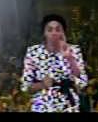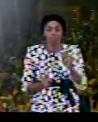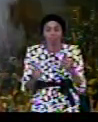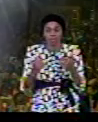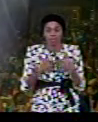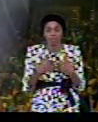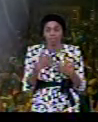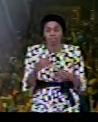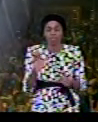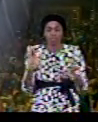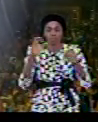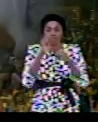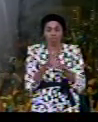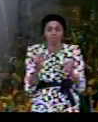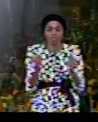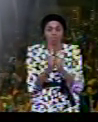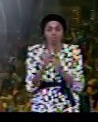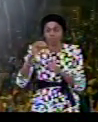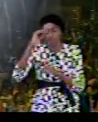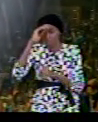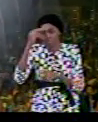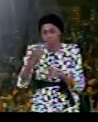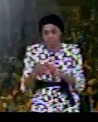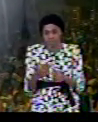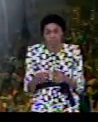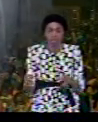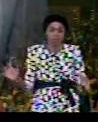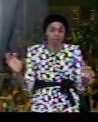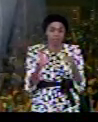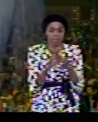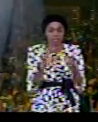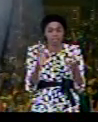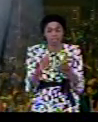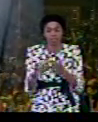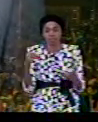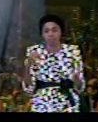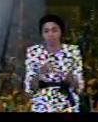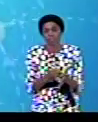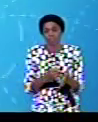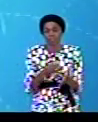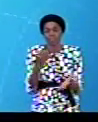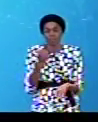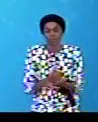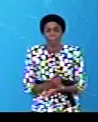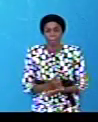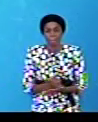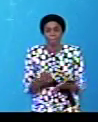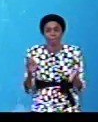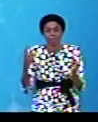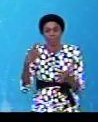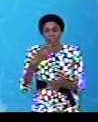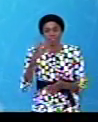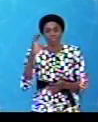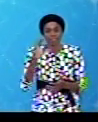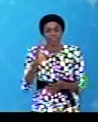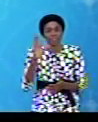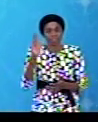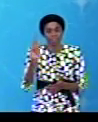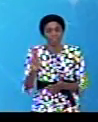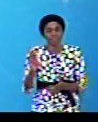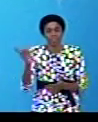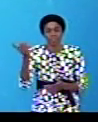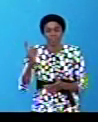a miracle with his name attached to it. GCK,